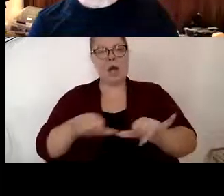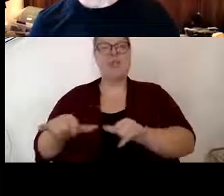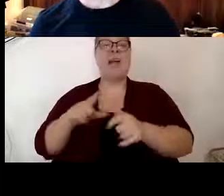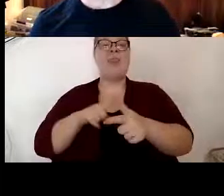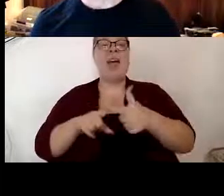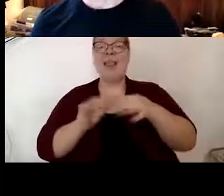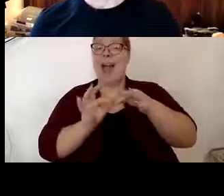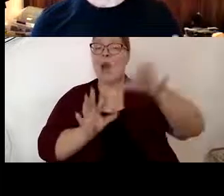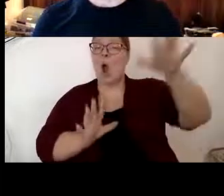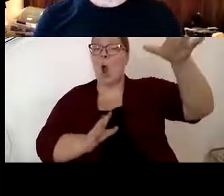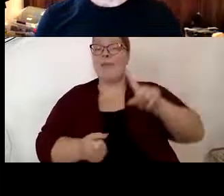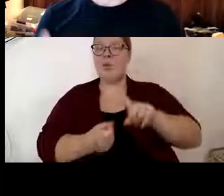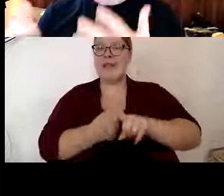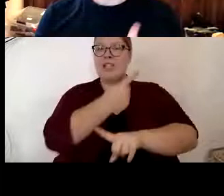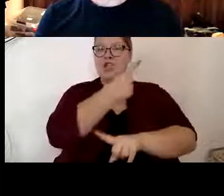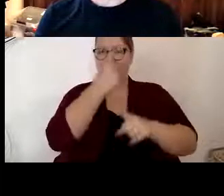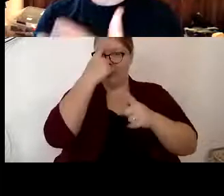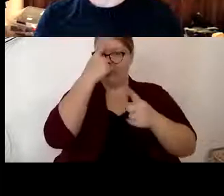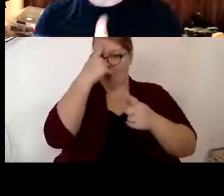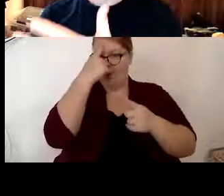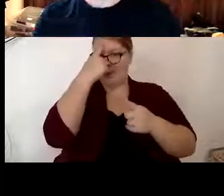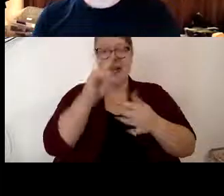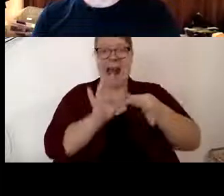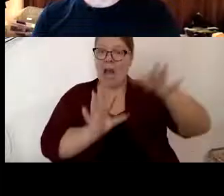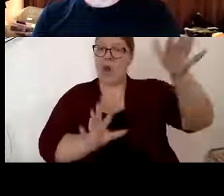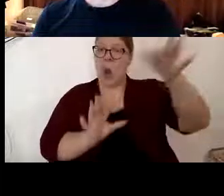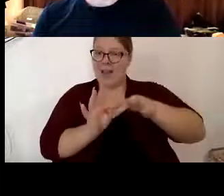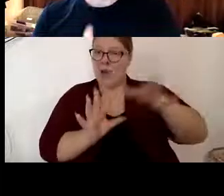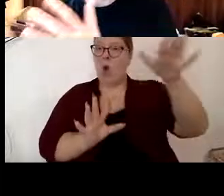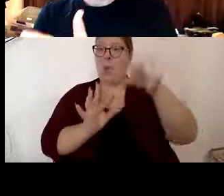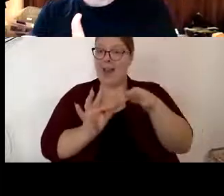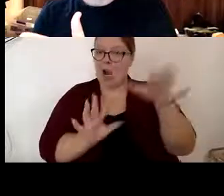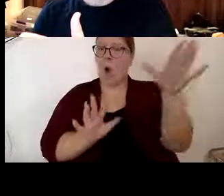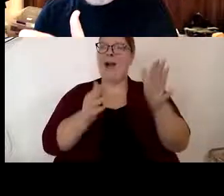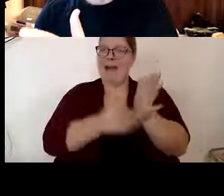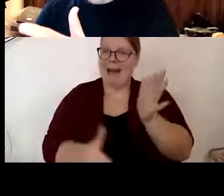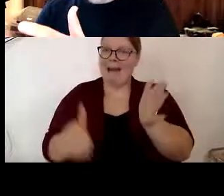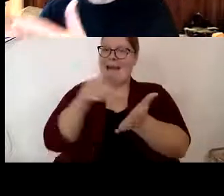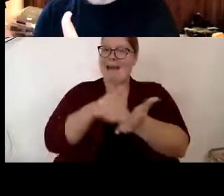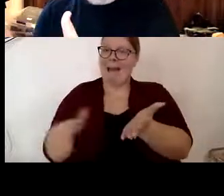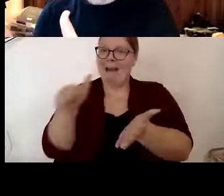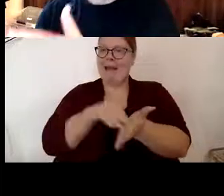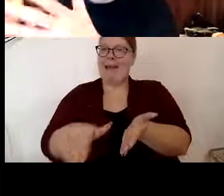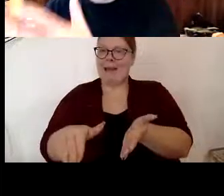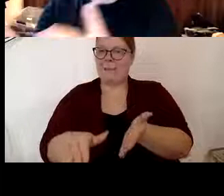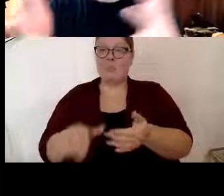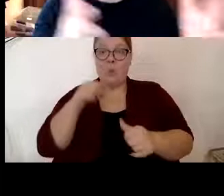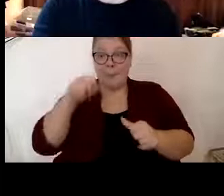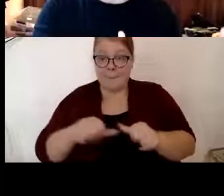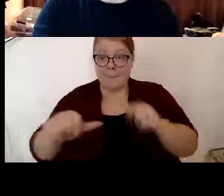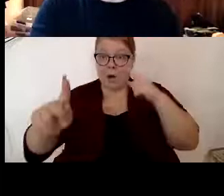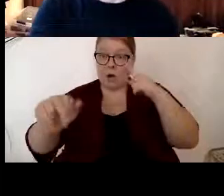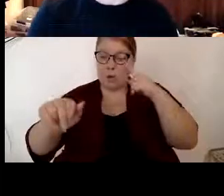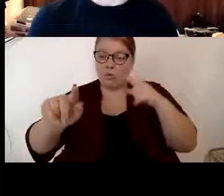that's something we don't talk about enough, like letting go again and again and again. Remember, Karate Kid, it's going to